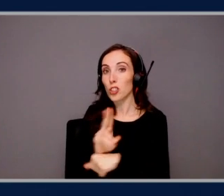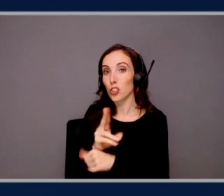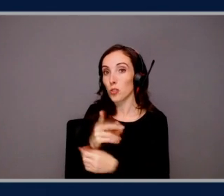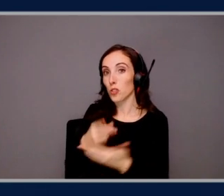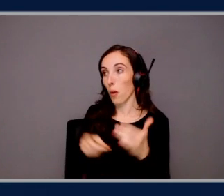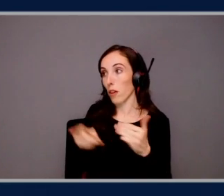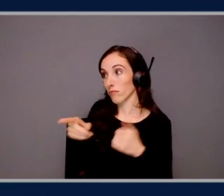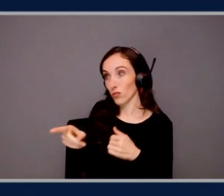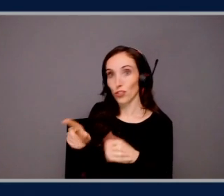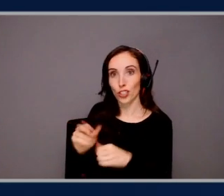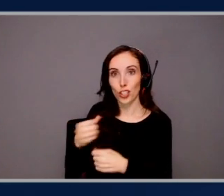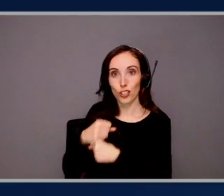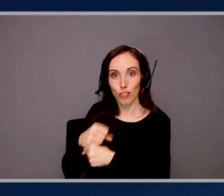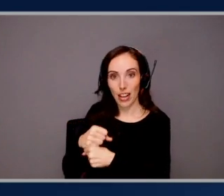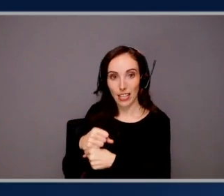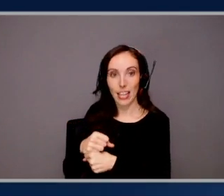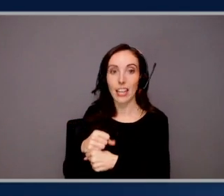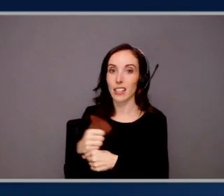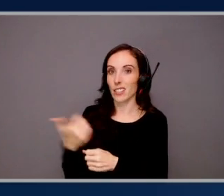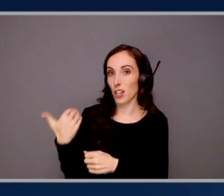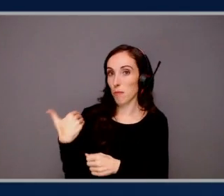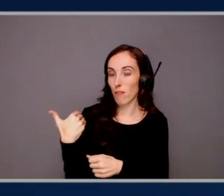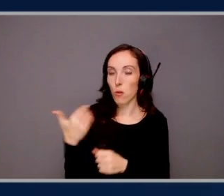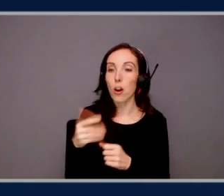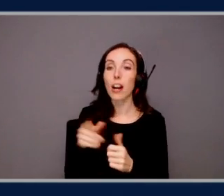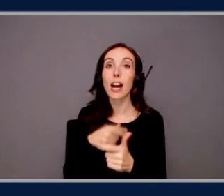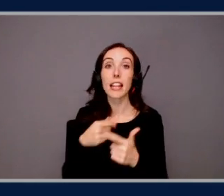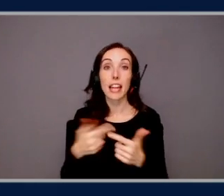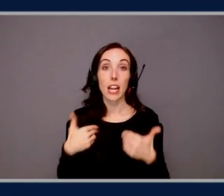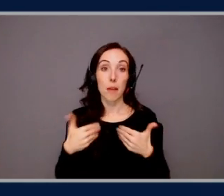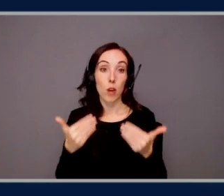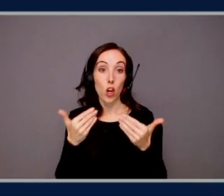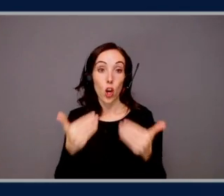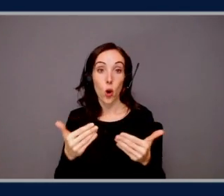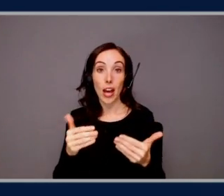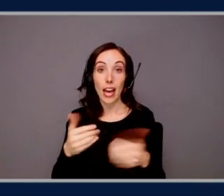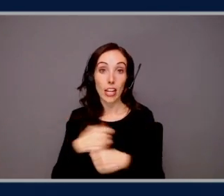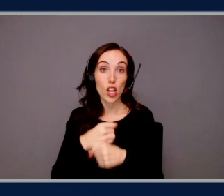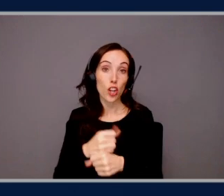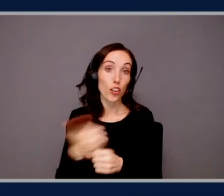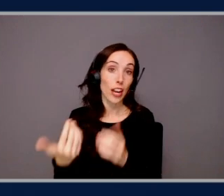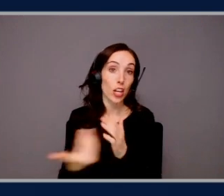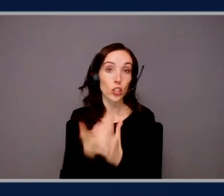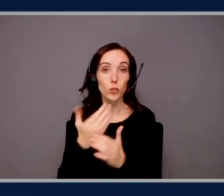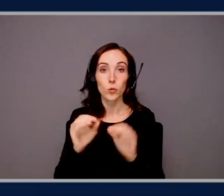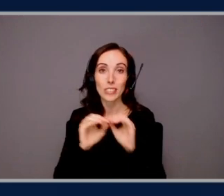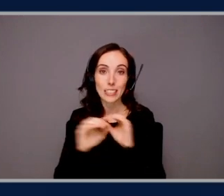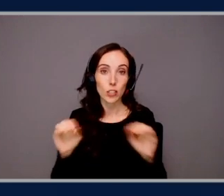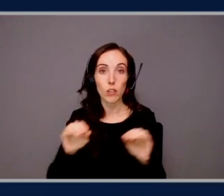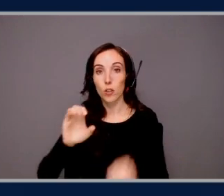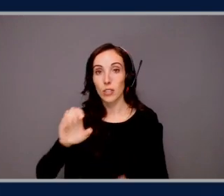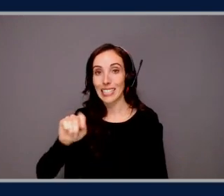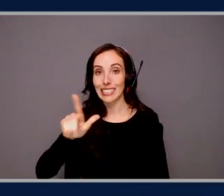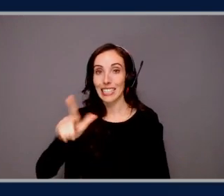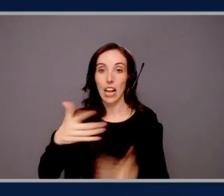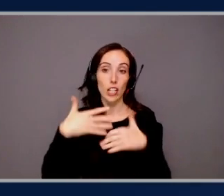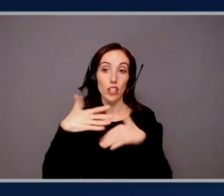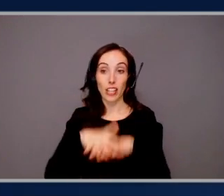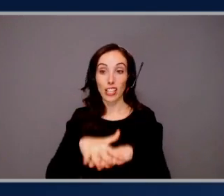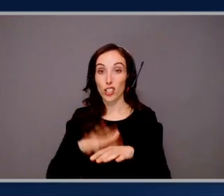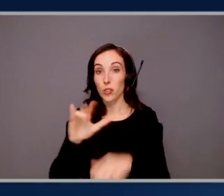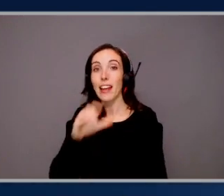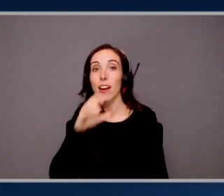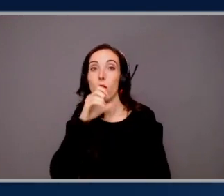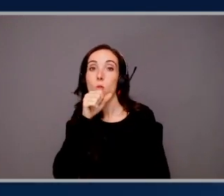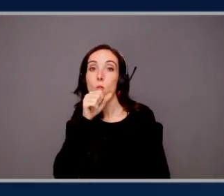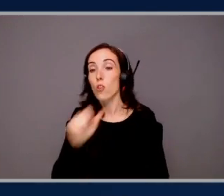So I'm going to use one that she created earlier, and I'm just going to go ahead and create a brand new zero-ETL integration. So you see this big orange button here? Okay. We're going to